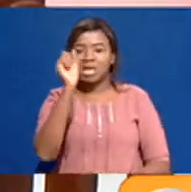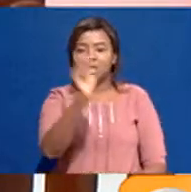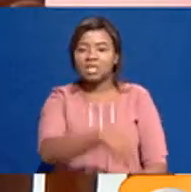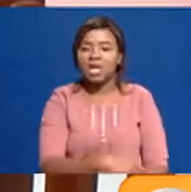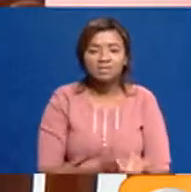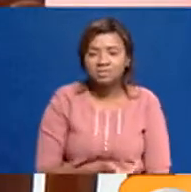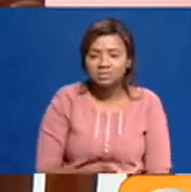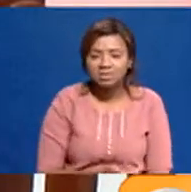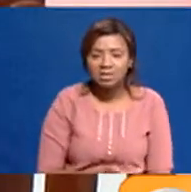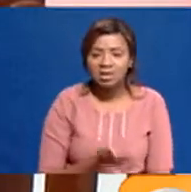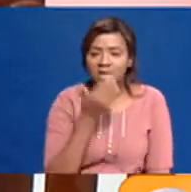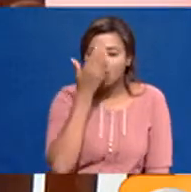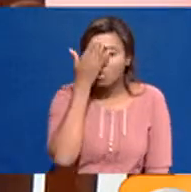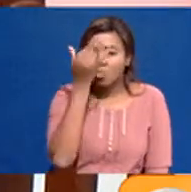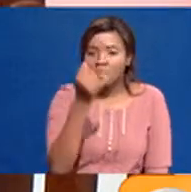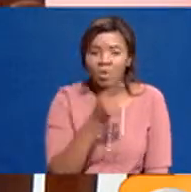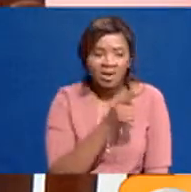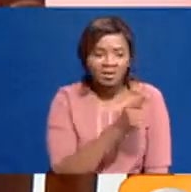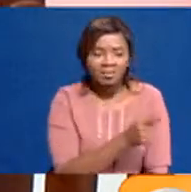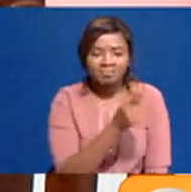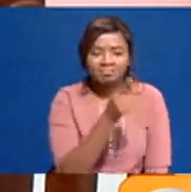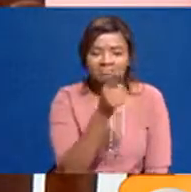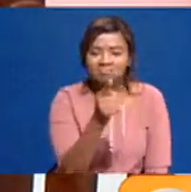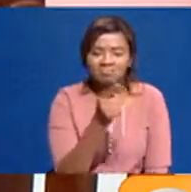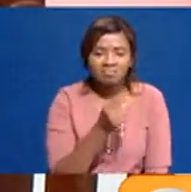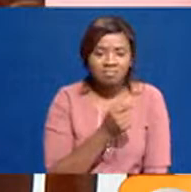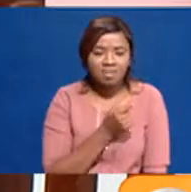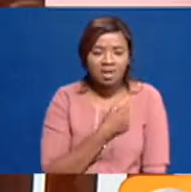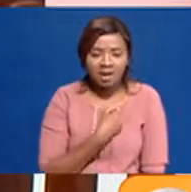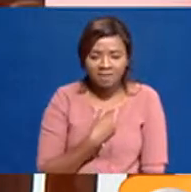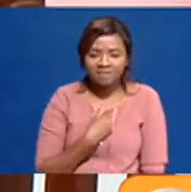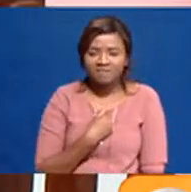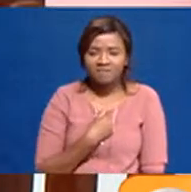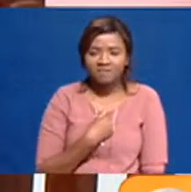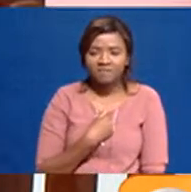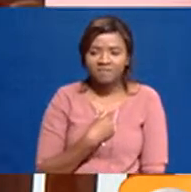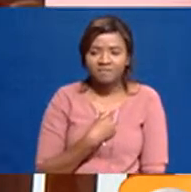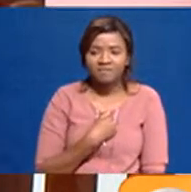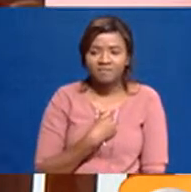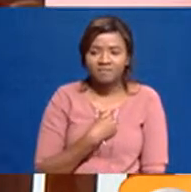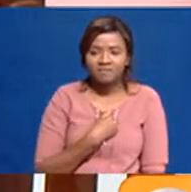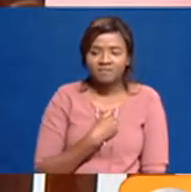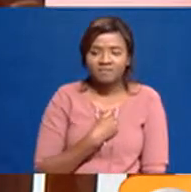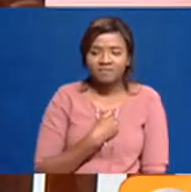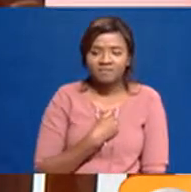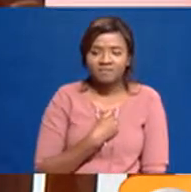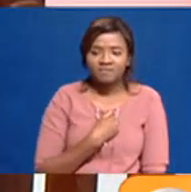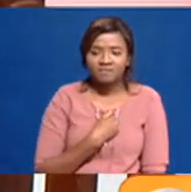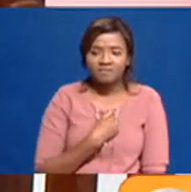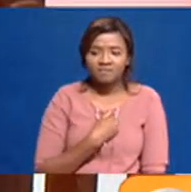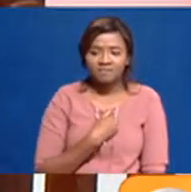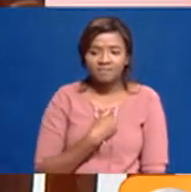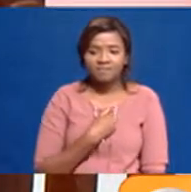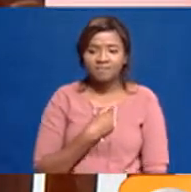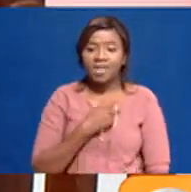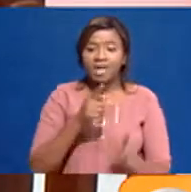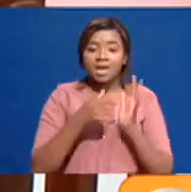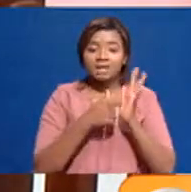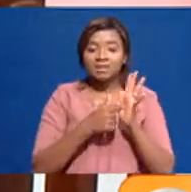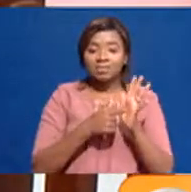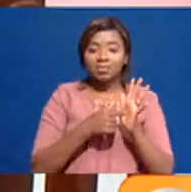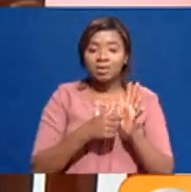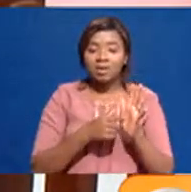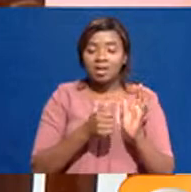Because we have this problem we are having now in northwestern Kenya. he had the same problem the other